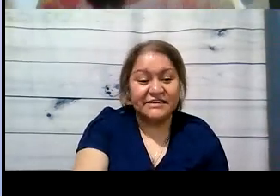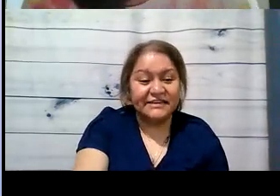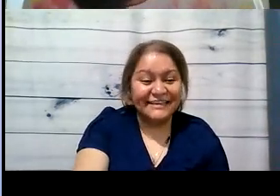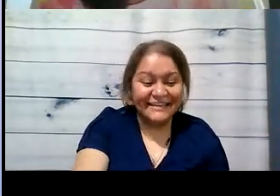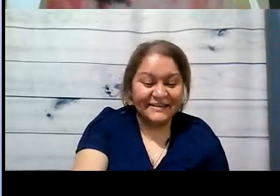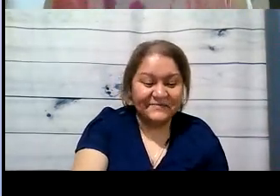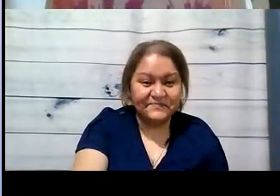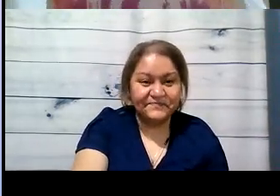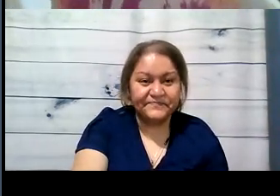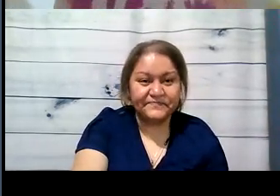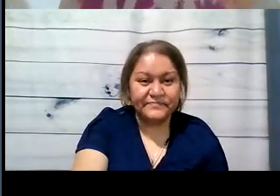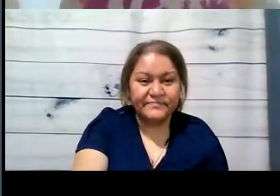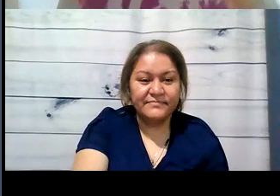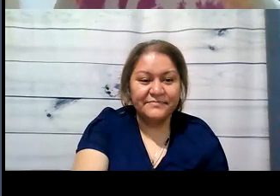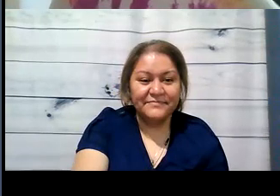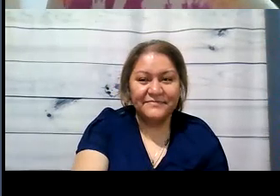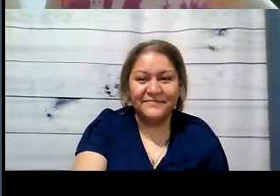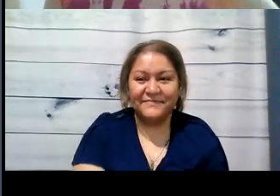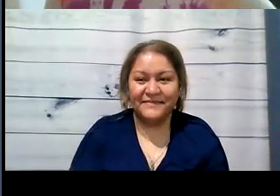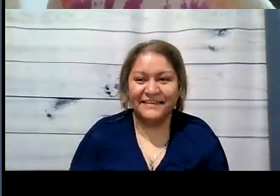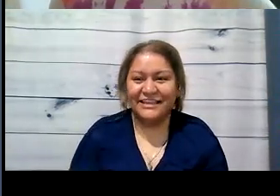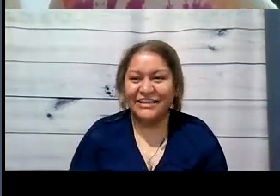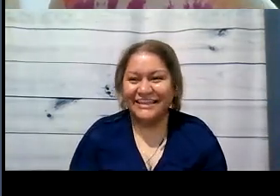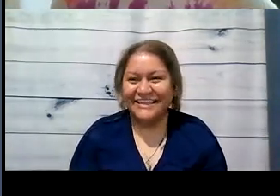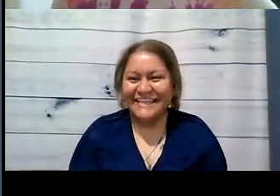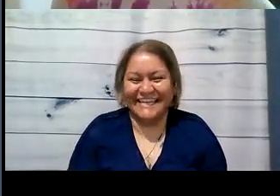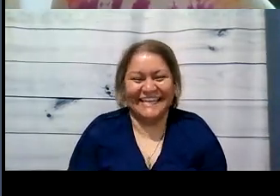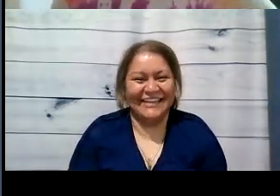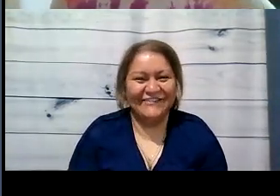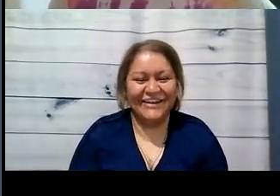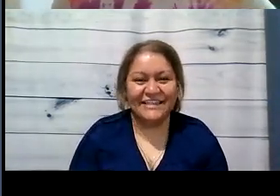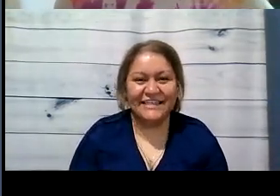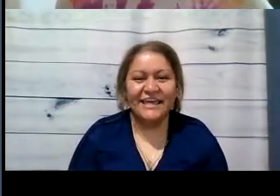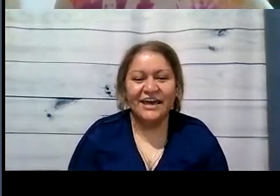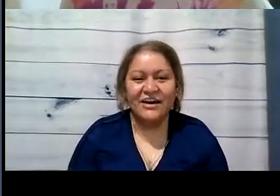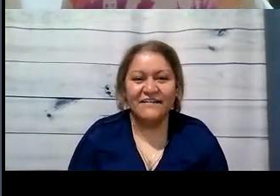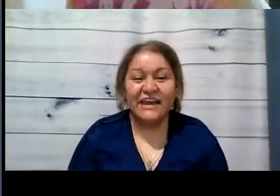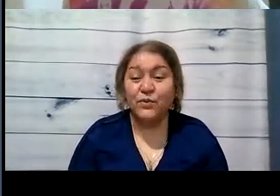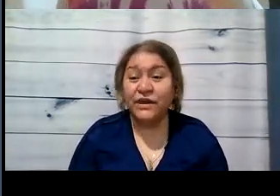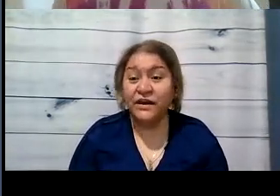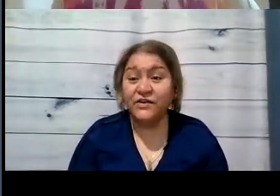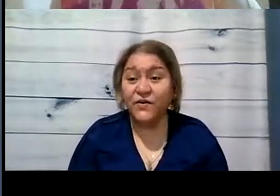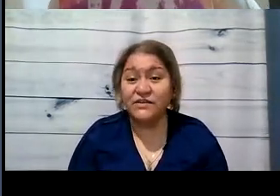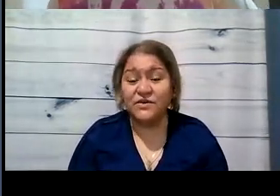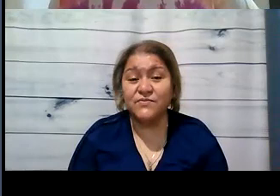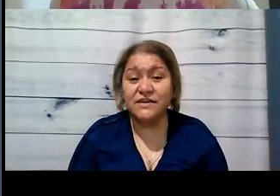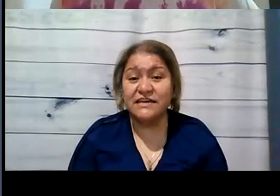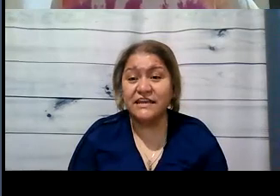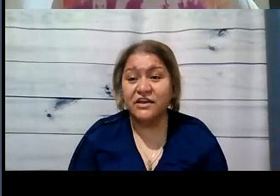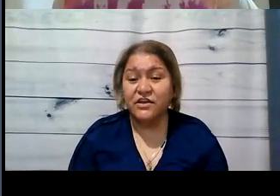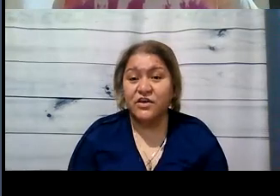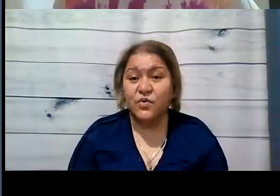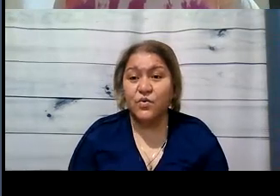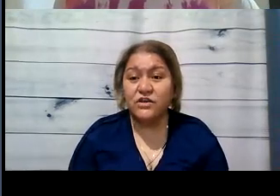That was good. Yeah, thanks for the suggestions. I like that. No worries. All right, we are going to